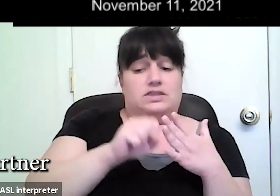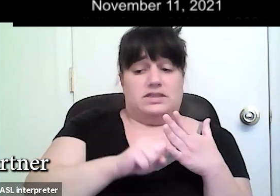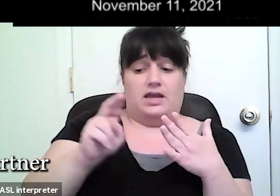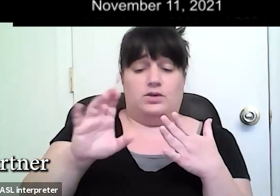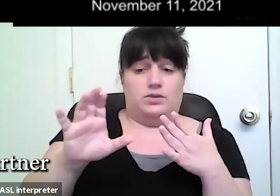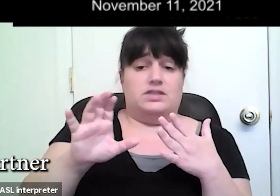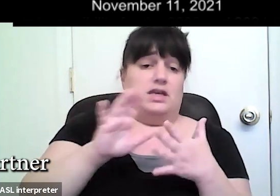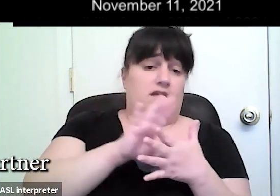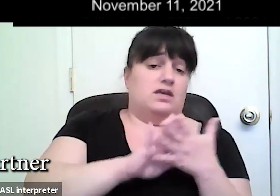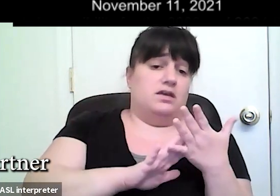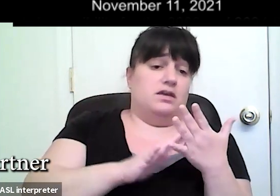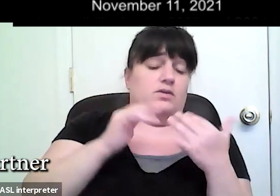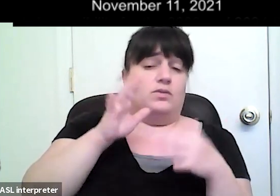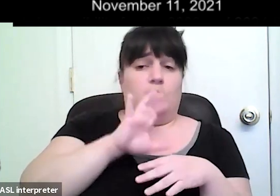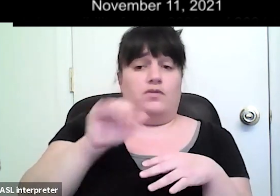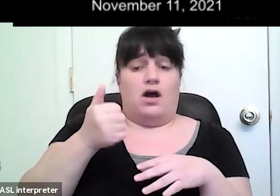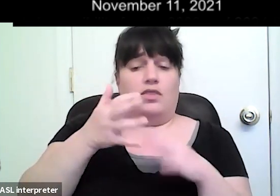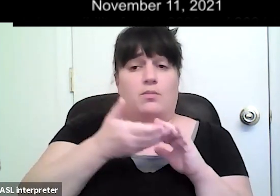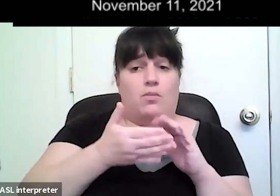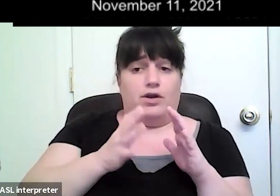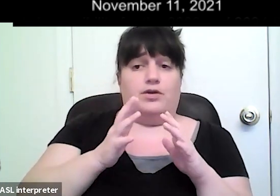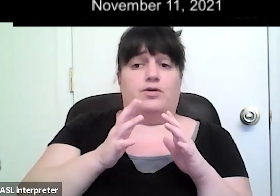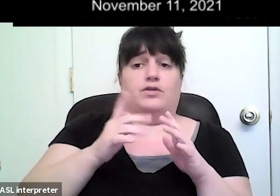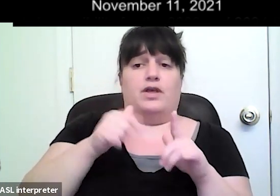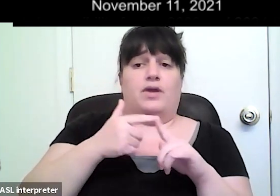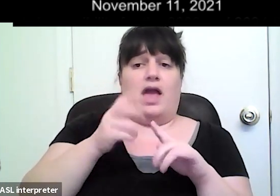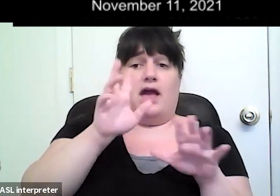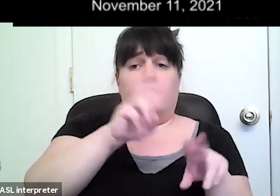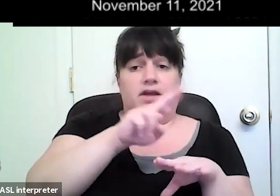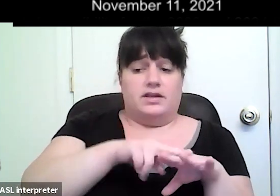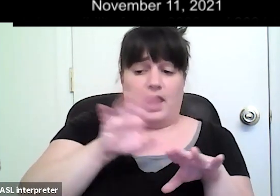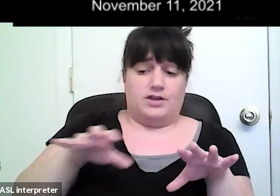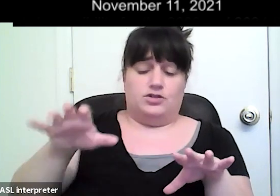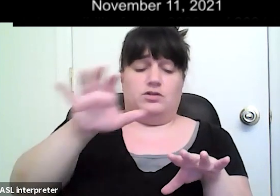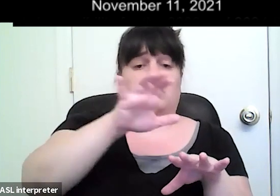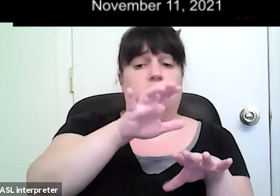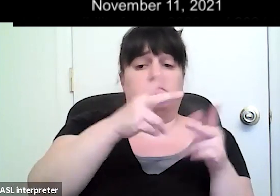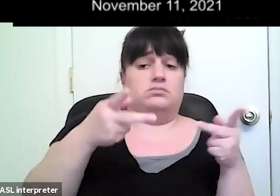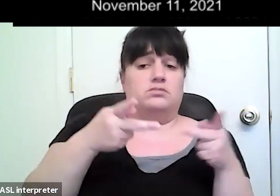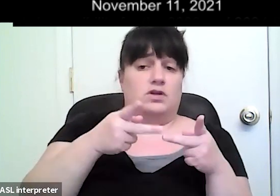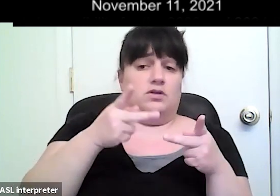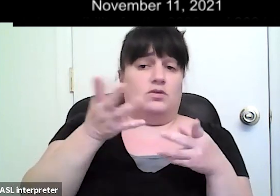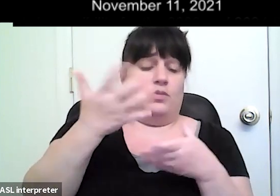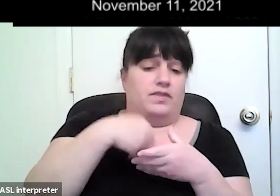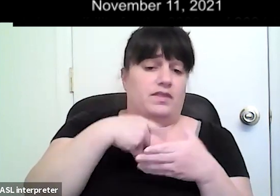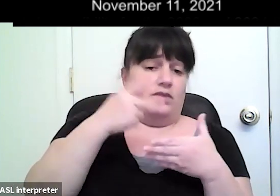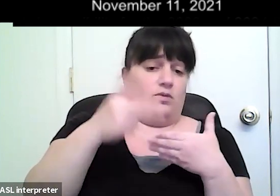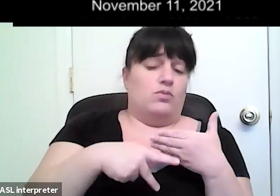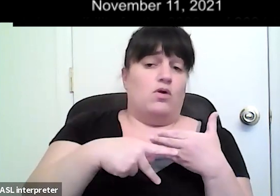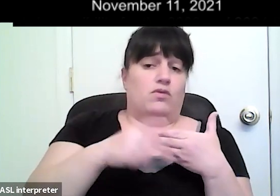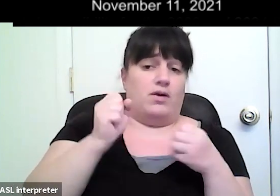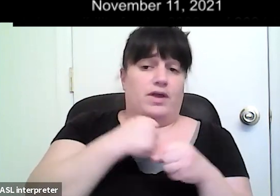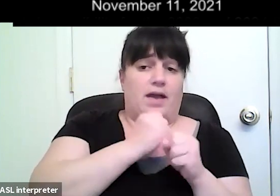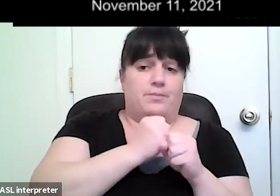and then we're looking for another partner so that nationally we have these geographical hubs where within our programs we can create